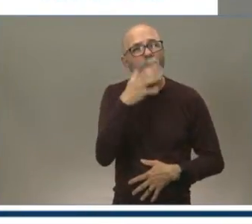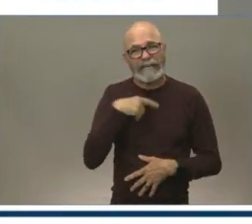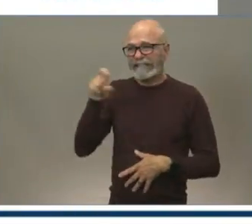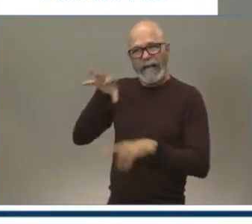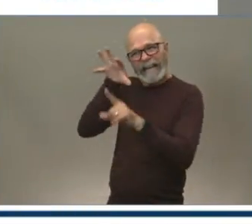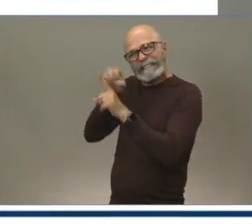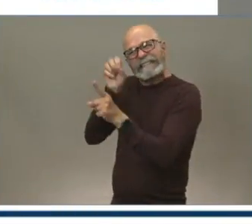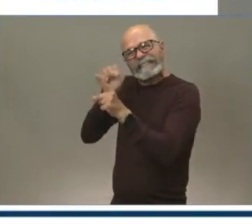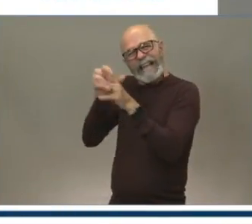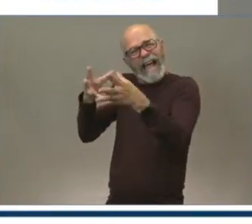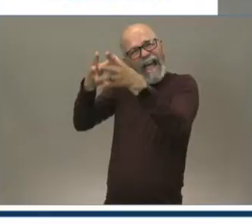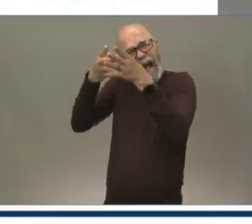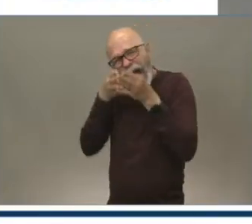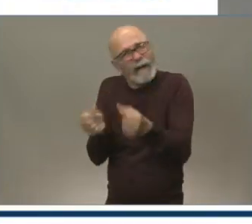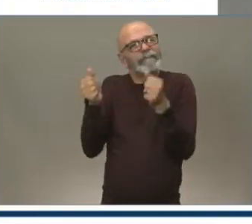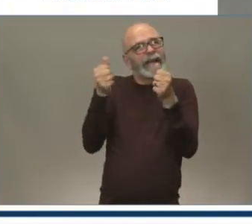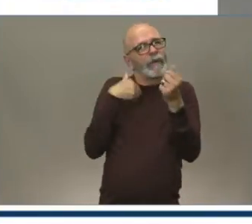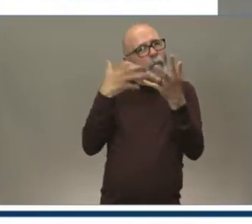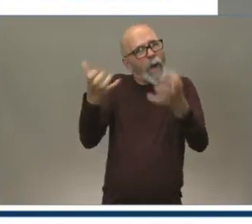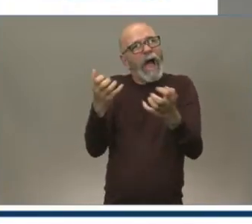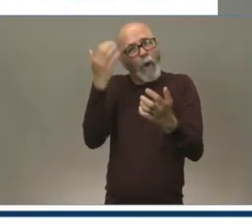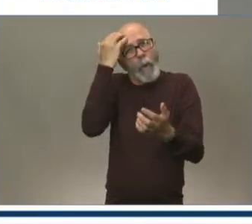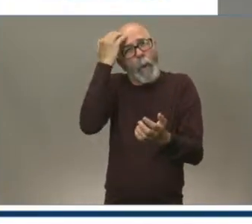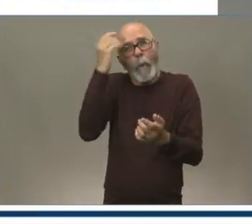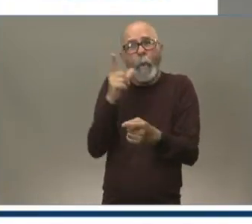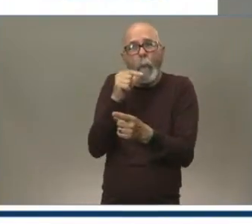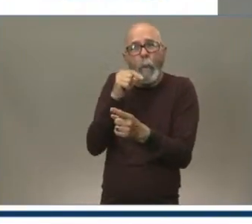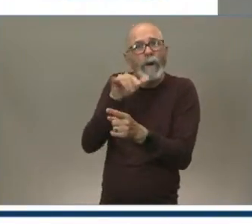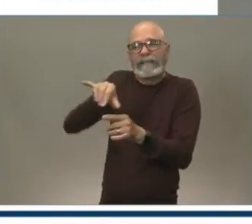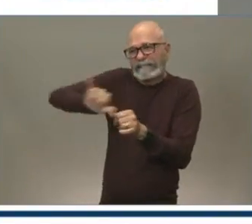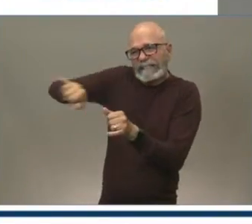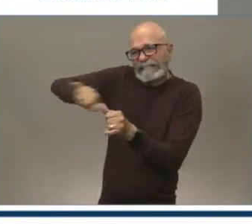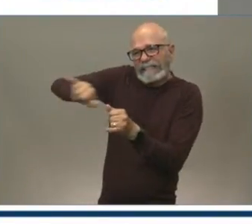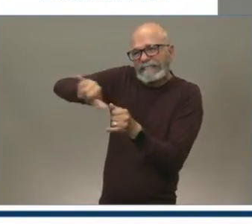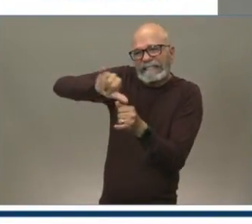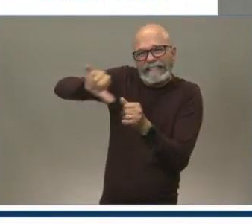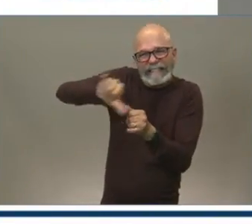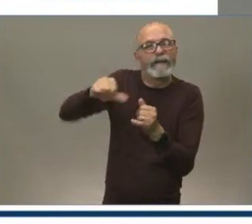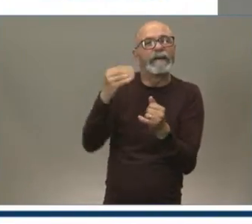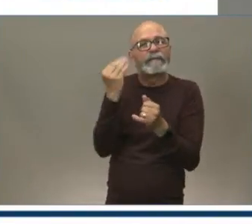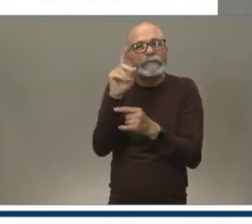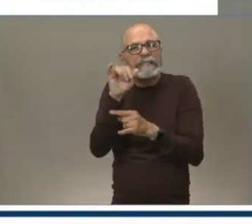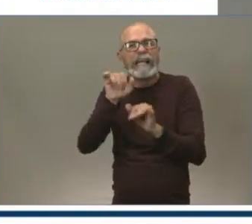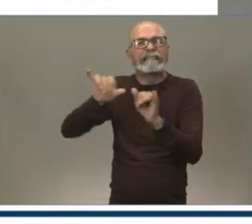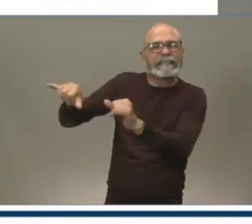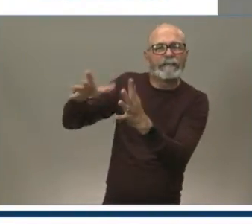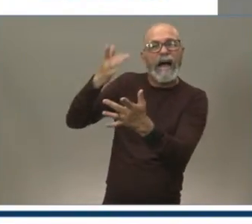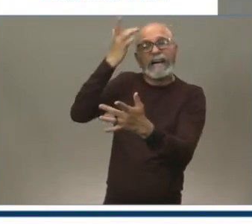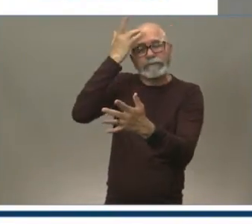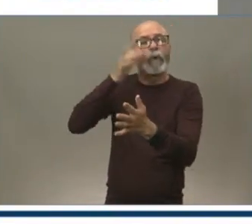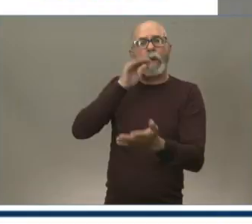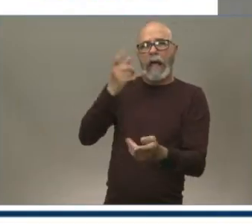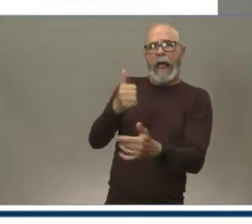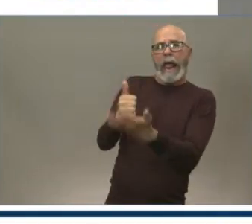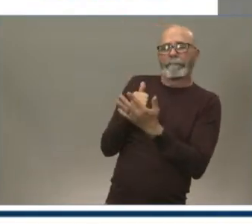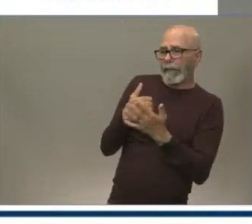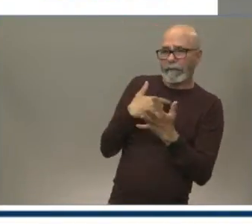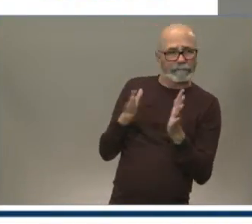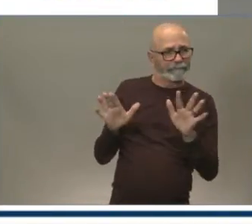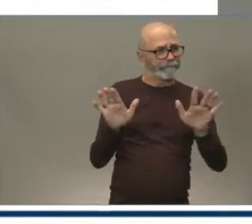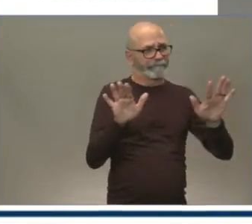cases, isolate them, quarantine their contacts. This is how we help stop the virus in its tracks.